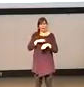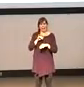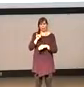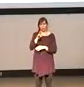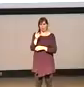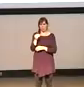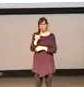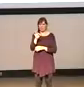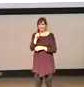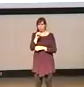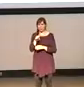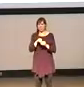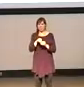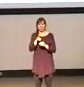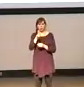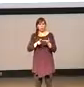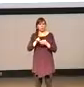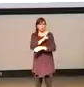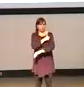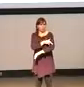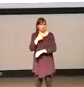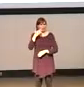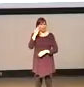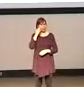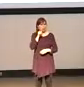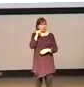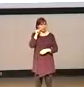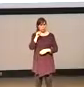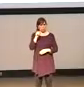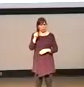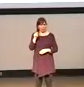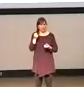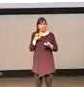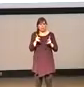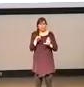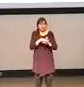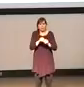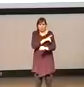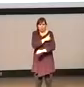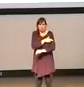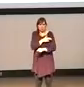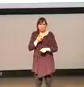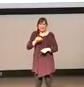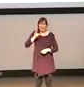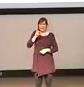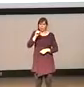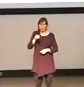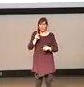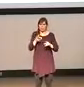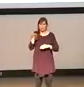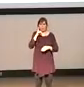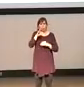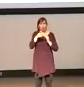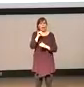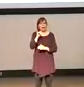14th in UH, and I know yesterday Mott had high occupancy for all